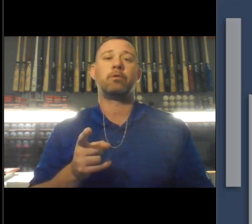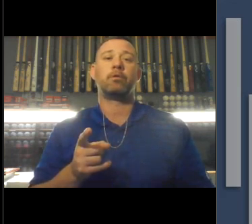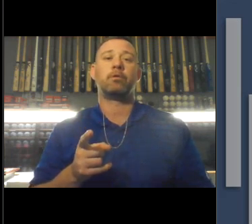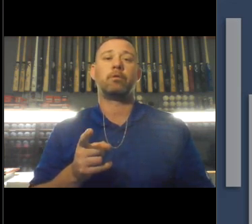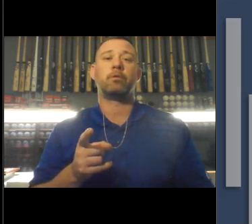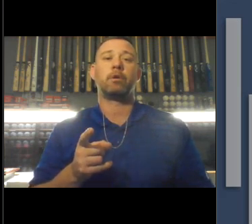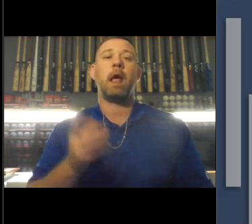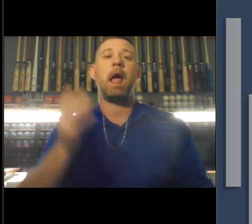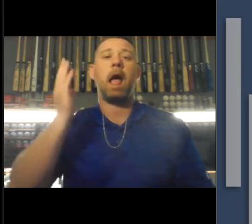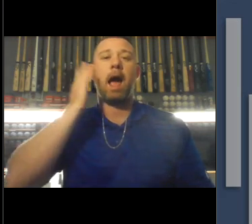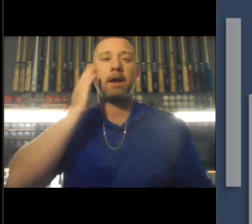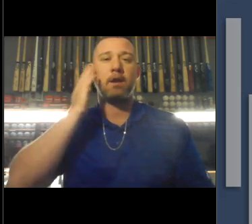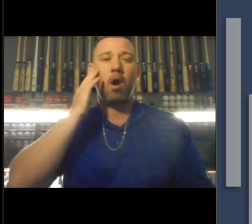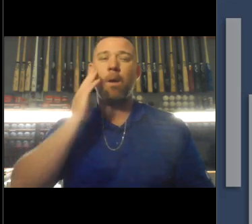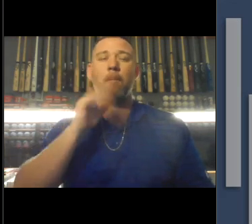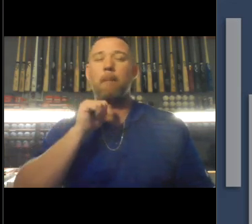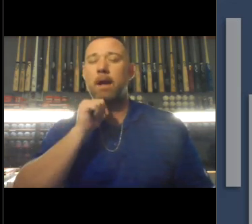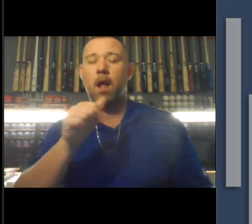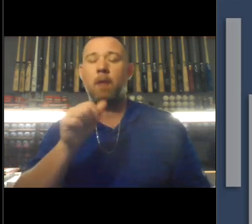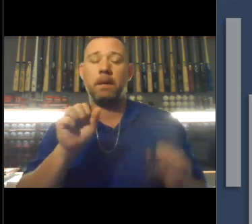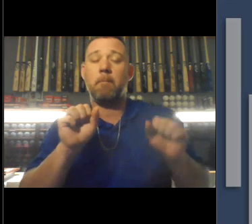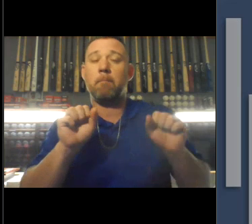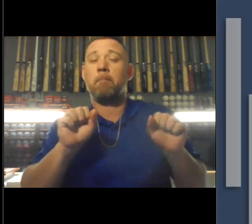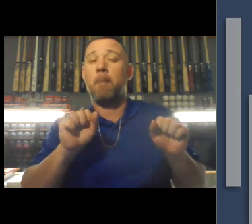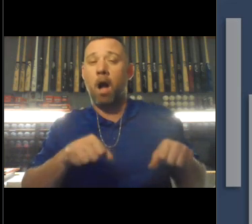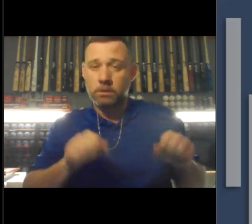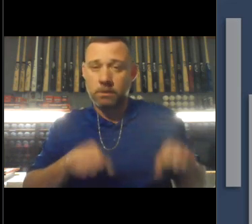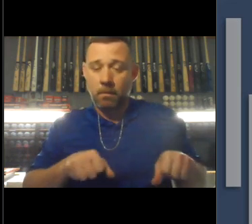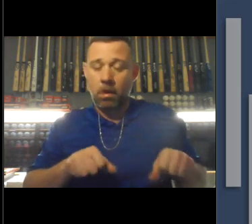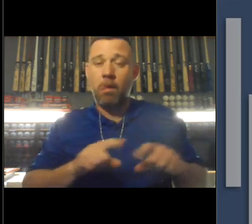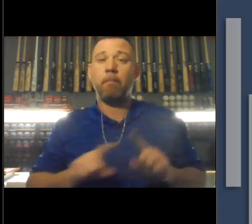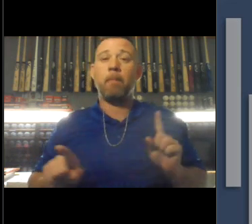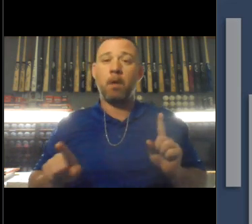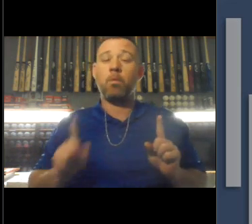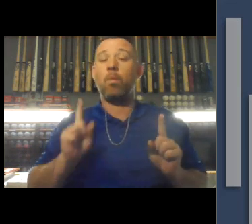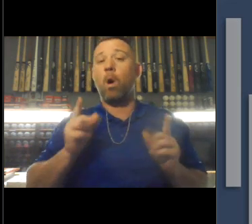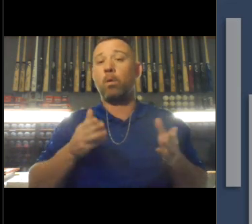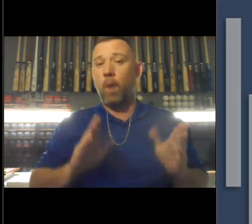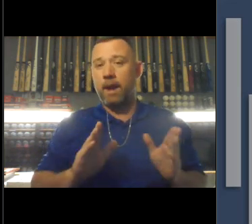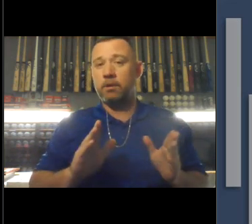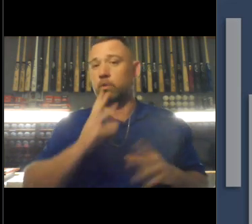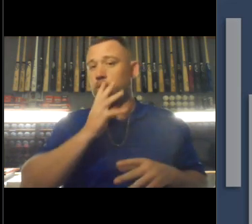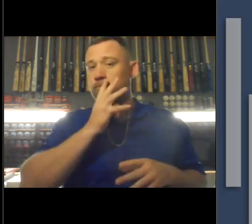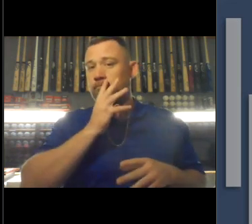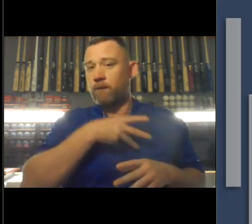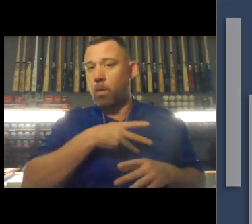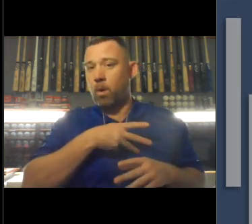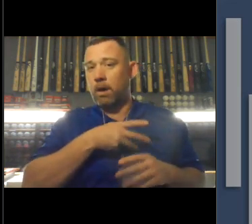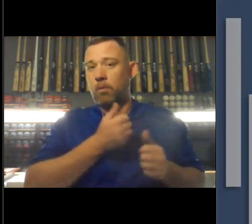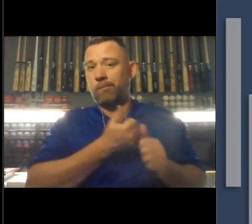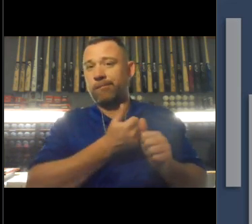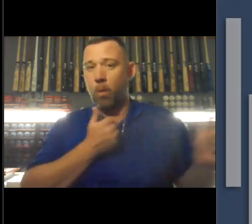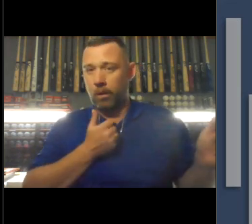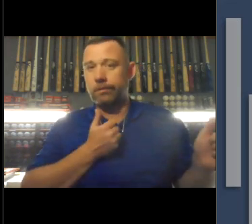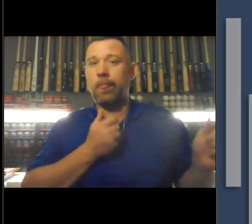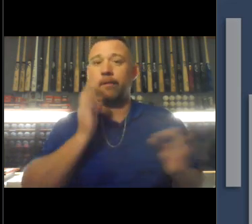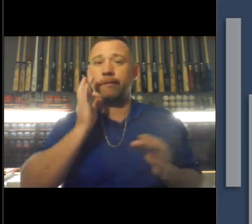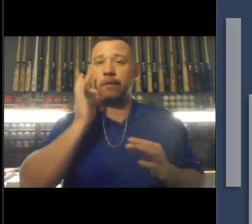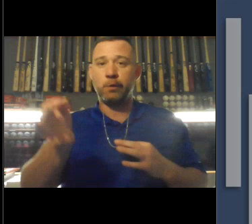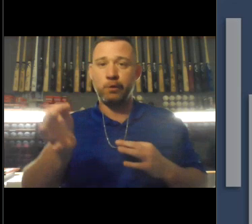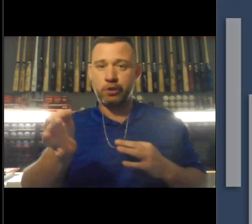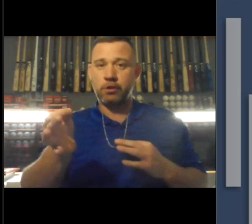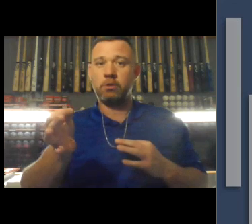I know this might not be possible, but certainly one way to avoid it in the future, and I know that your